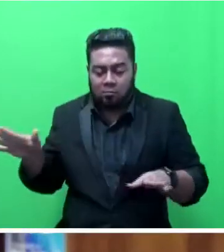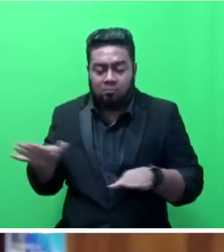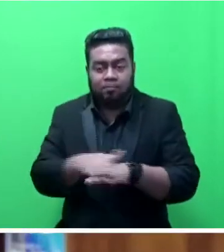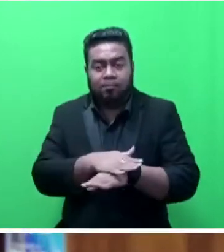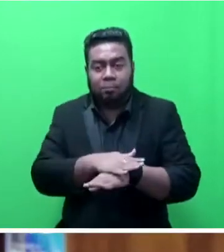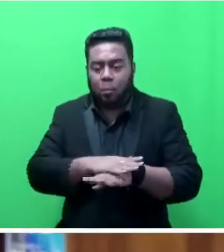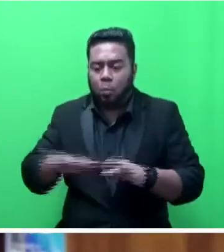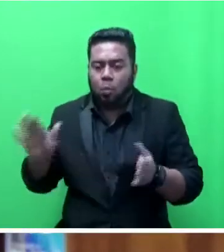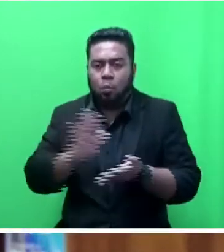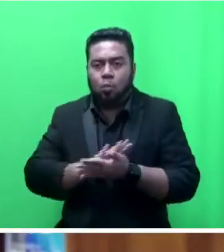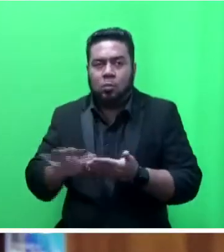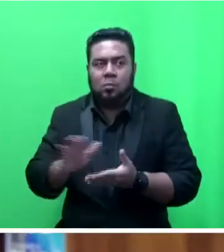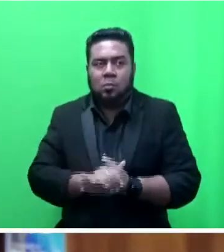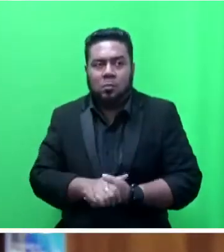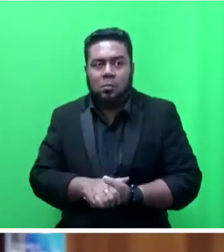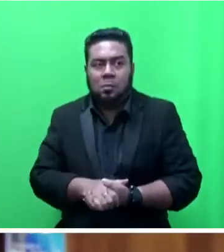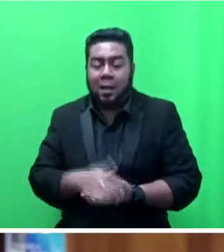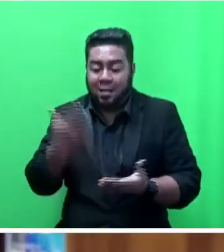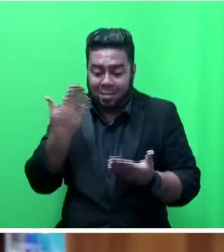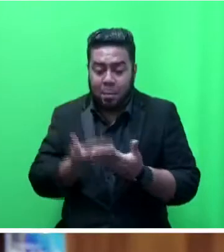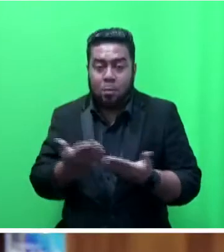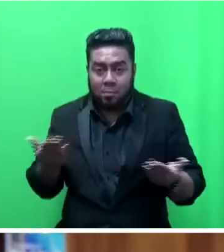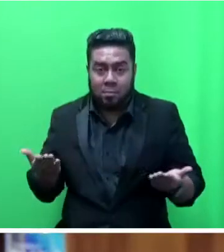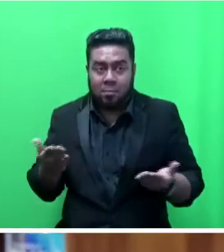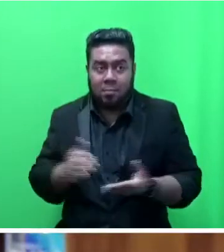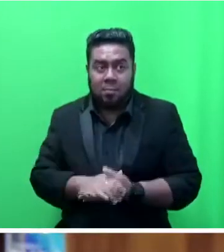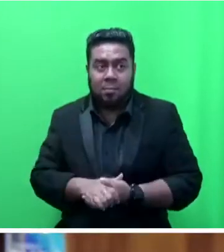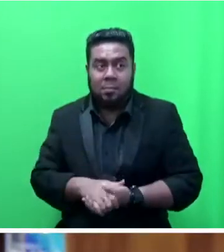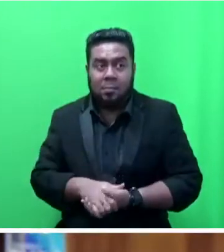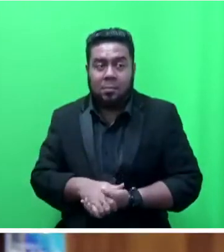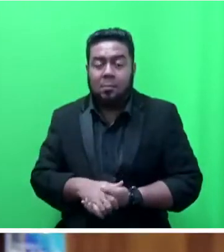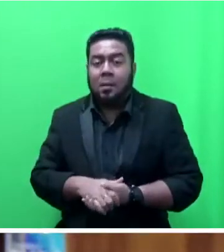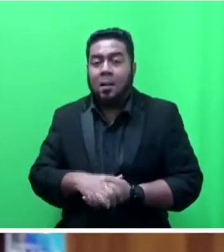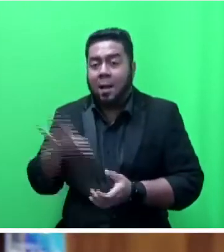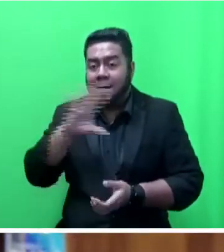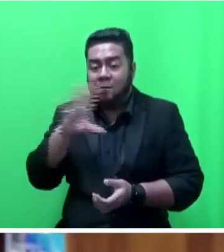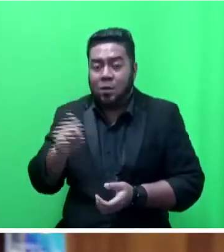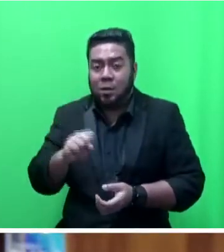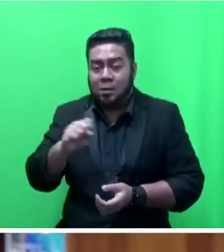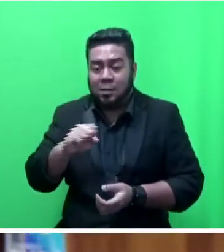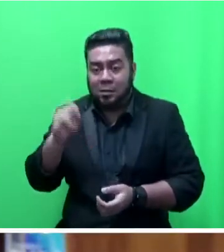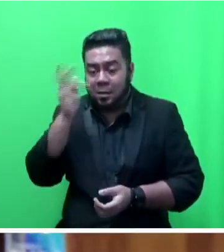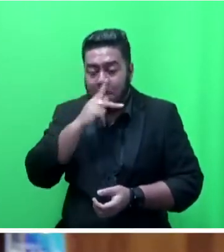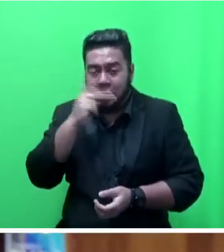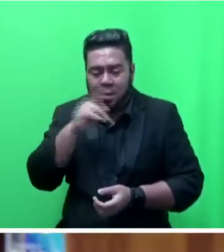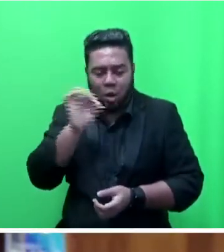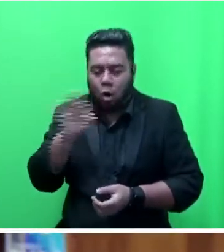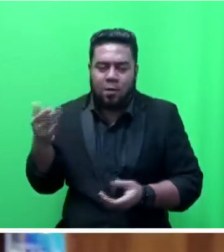industry. At the moment, African swine fever is not in